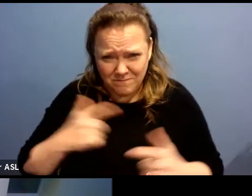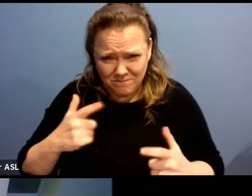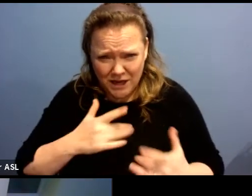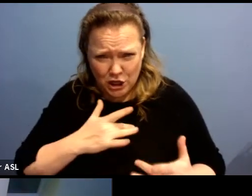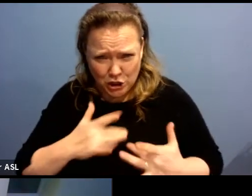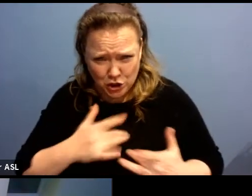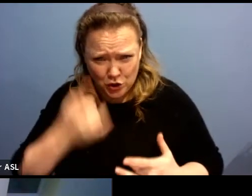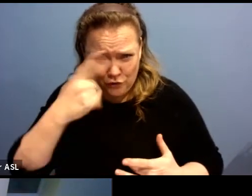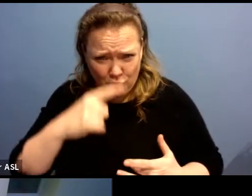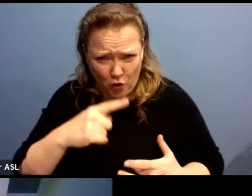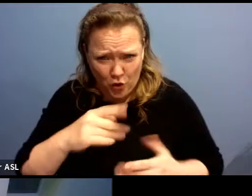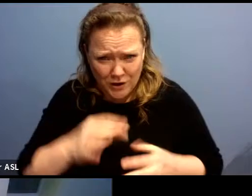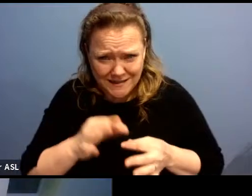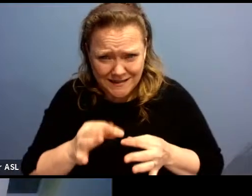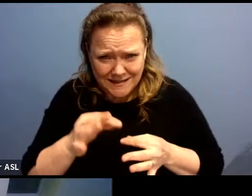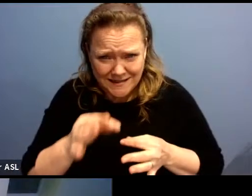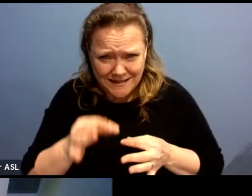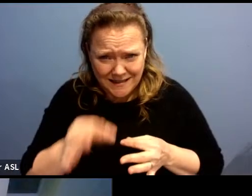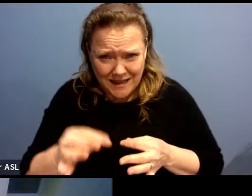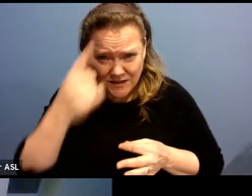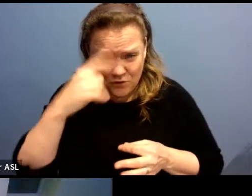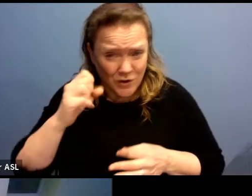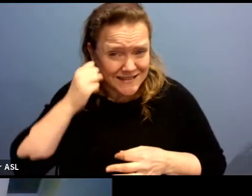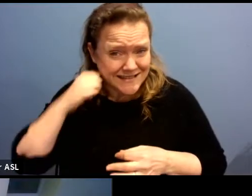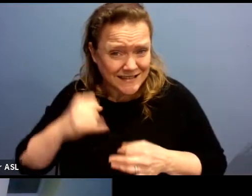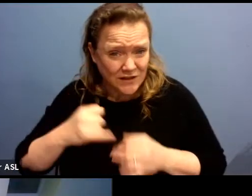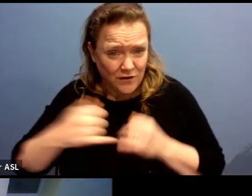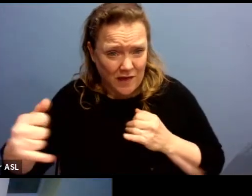delays to the opening of the Silver Line Phase 2,